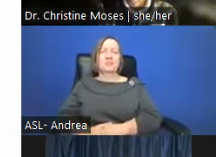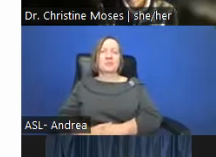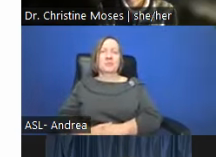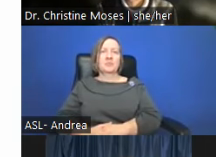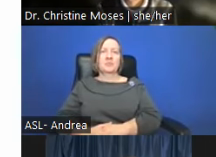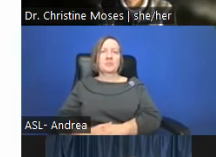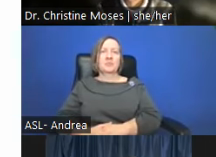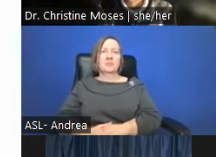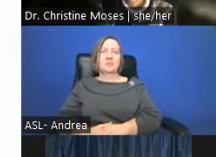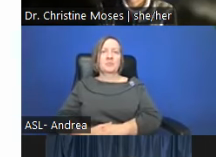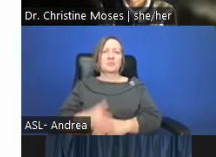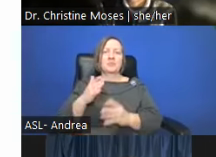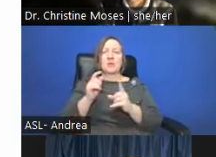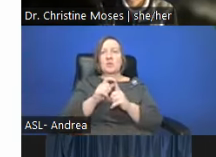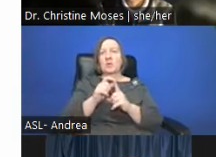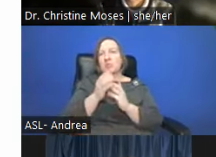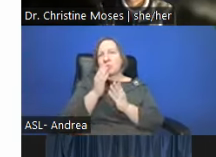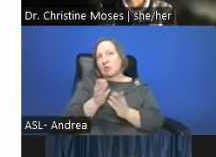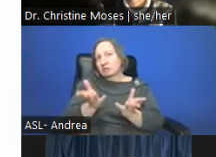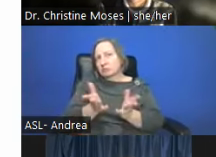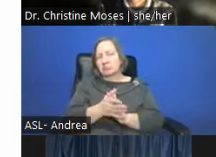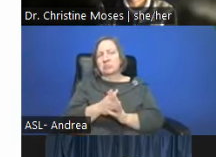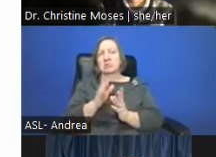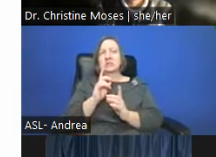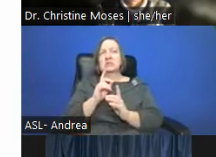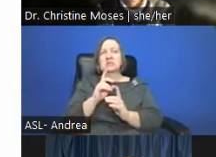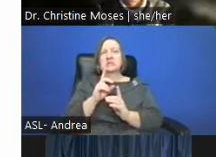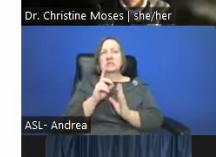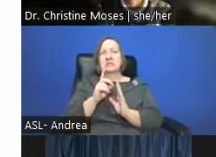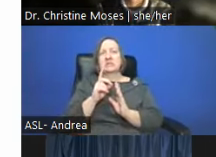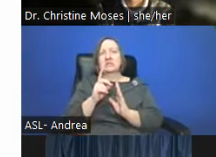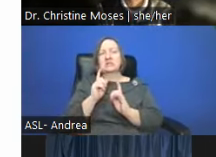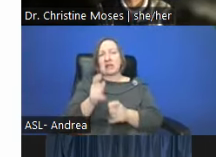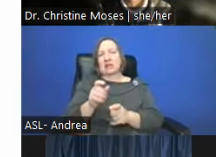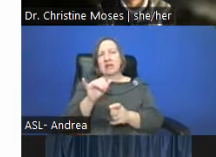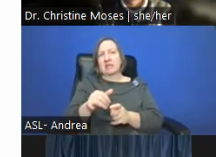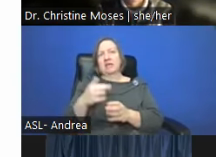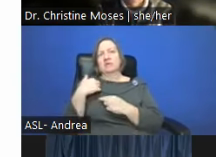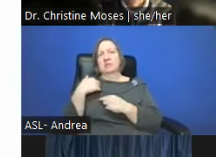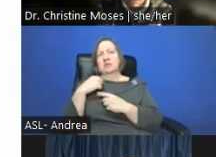Just making a little word proposal there, delegate that responsibility to staff.